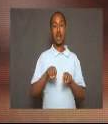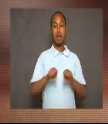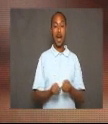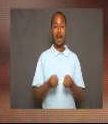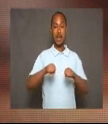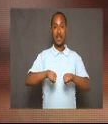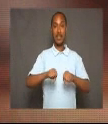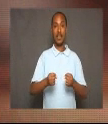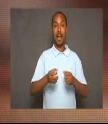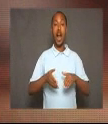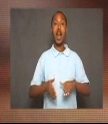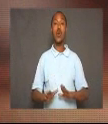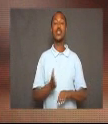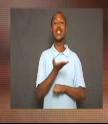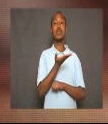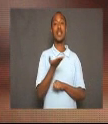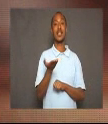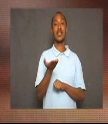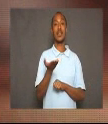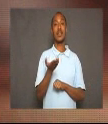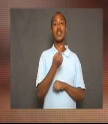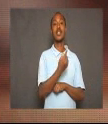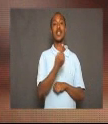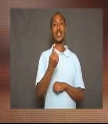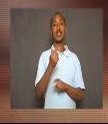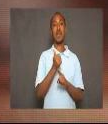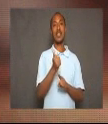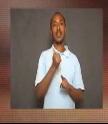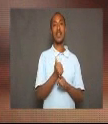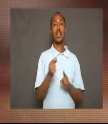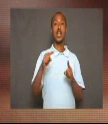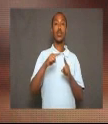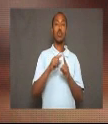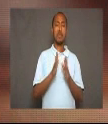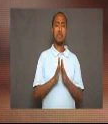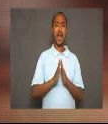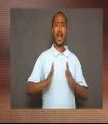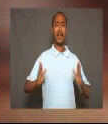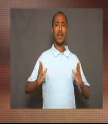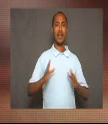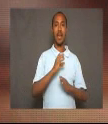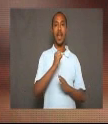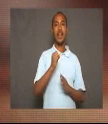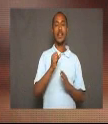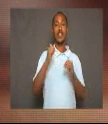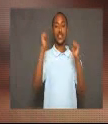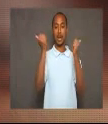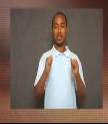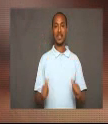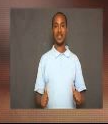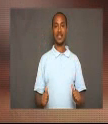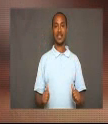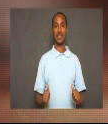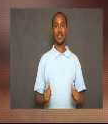Malleability allows a substance, such as metal, to be bent and reshaped.